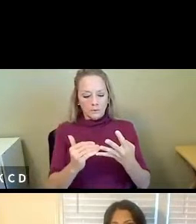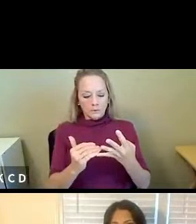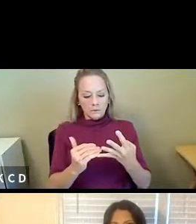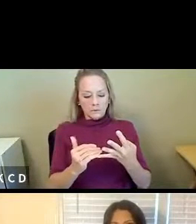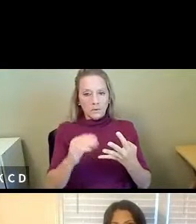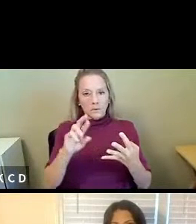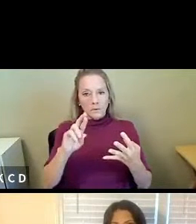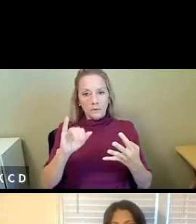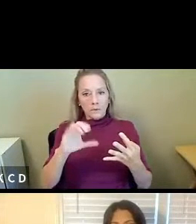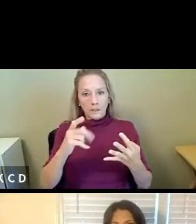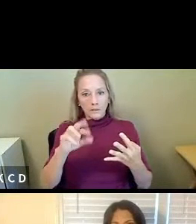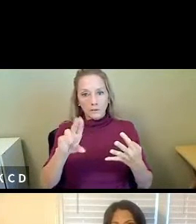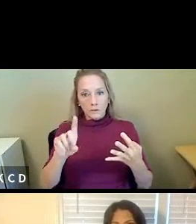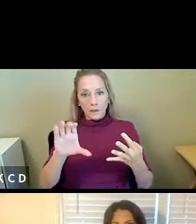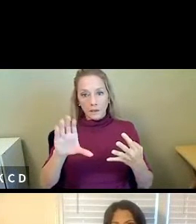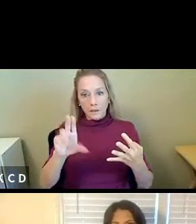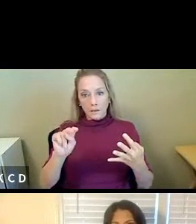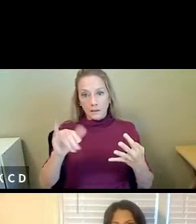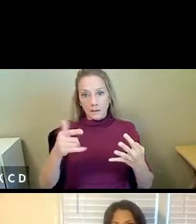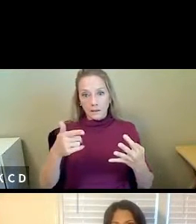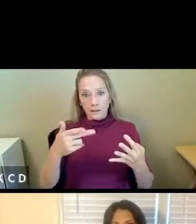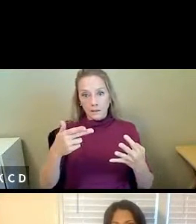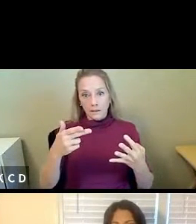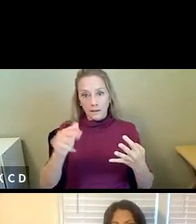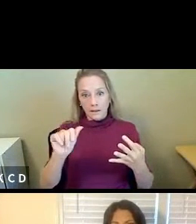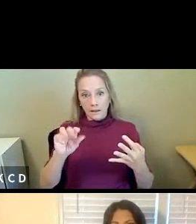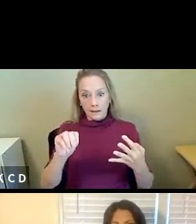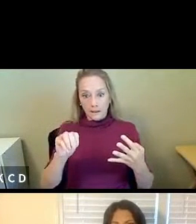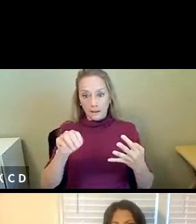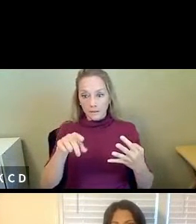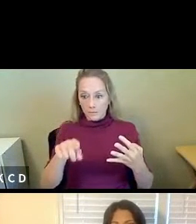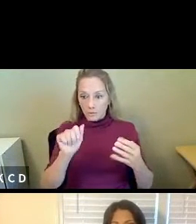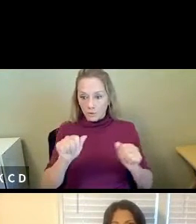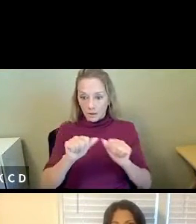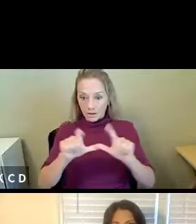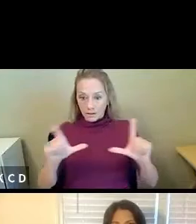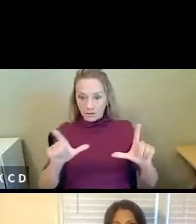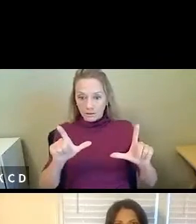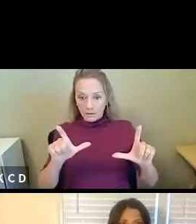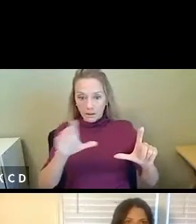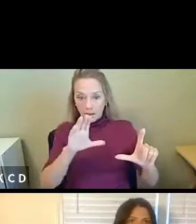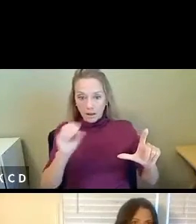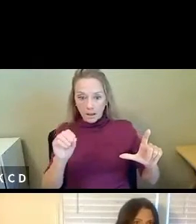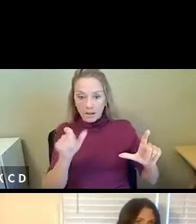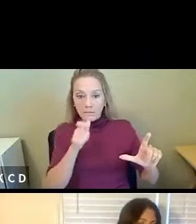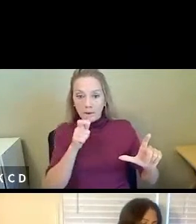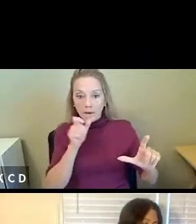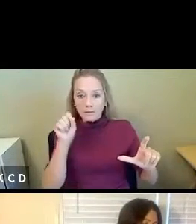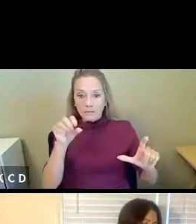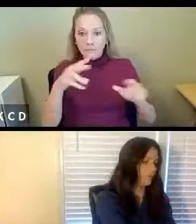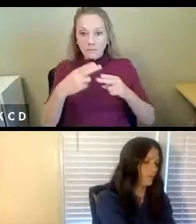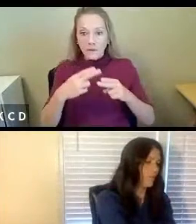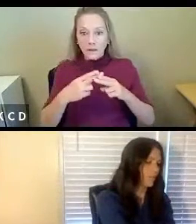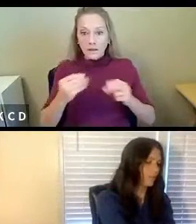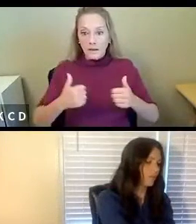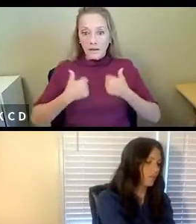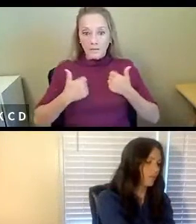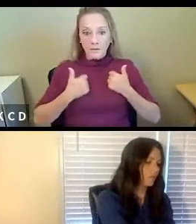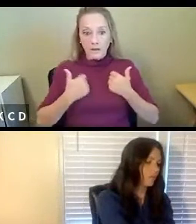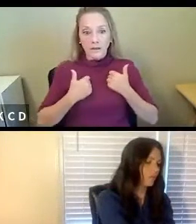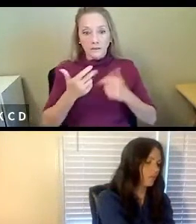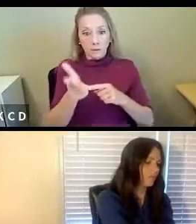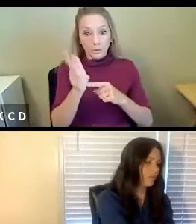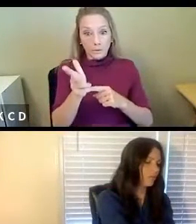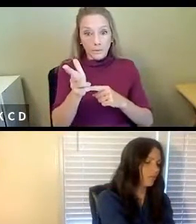is Richard Cunningham. Richard, you can turn your camera and your mic on, provide your name and address, and you have 3